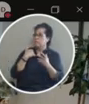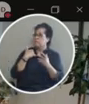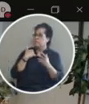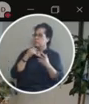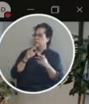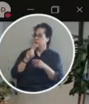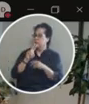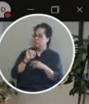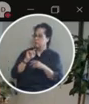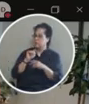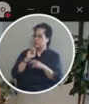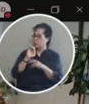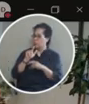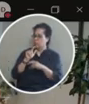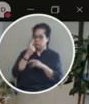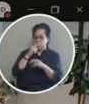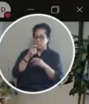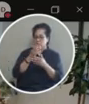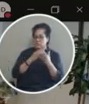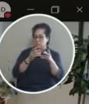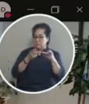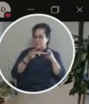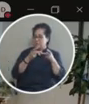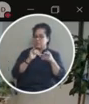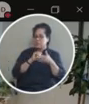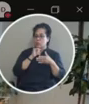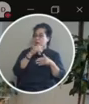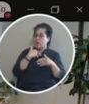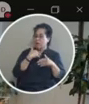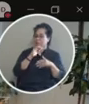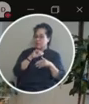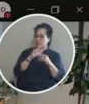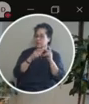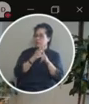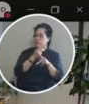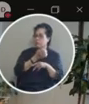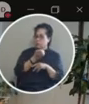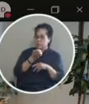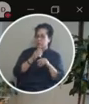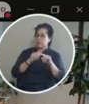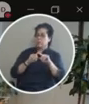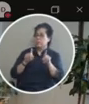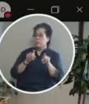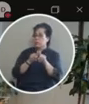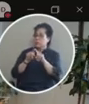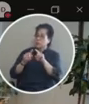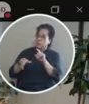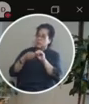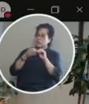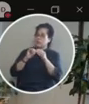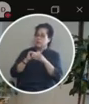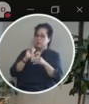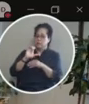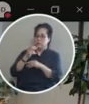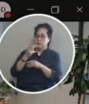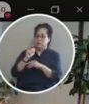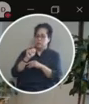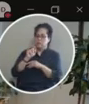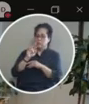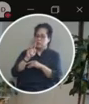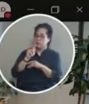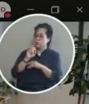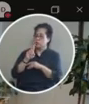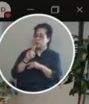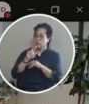it virtually in locations that aren't equipped for that. But also, to add to that, charter amendments do not have to